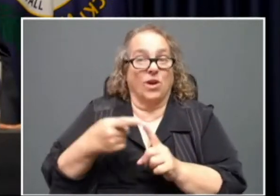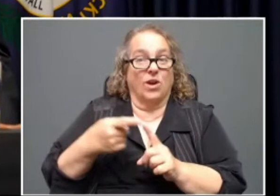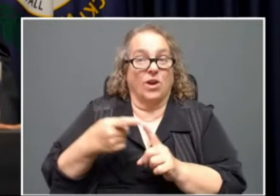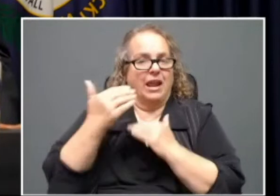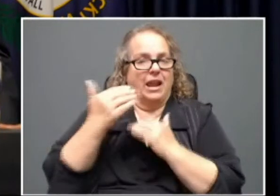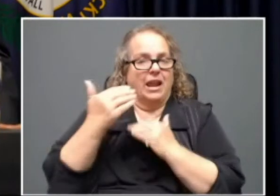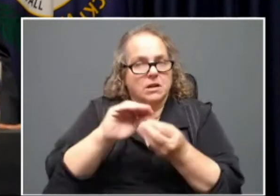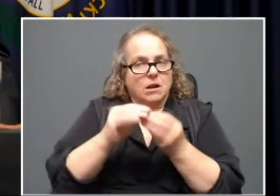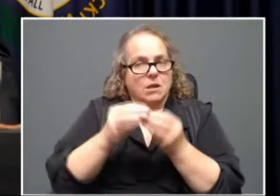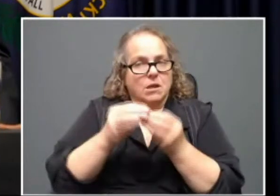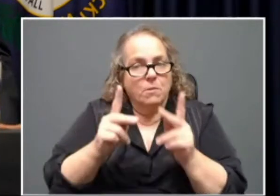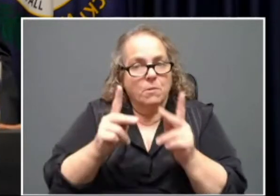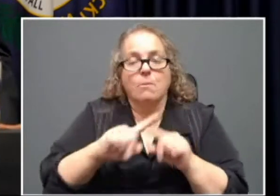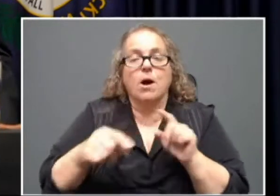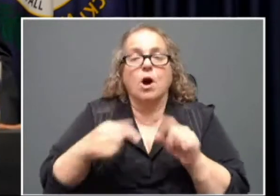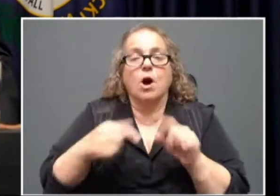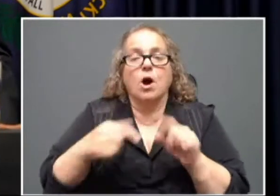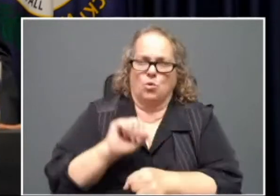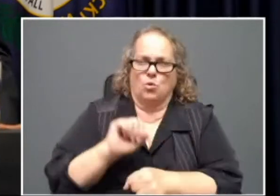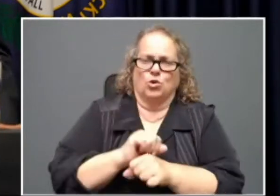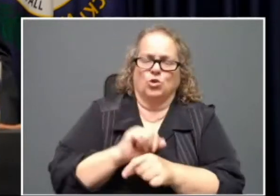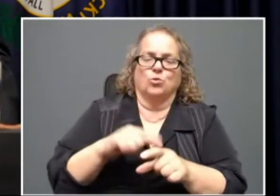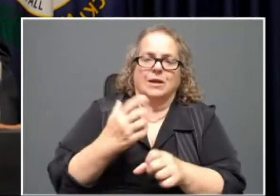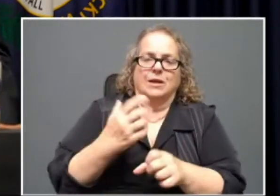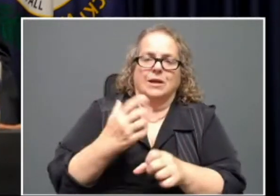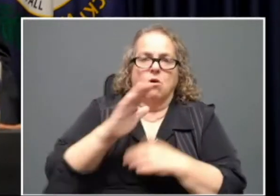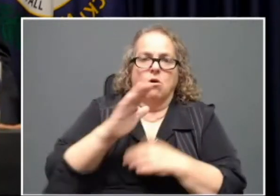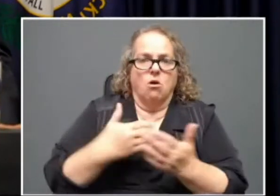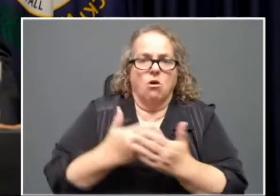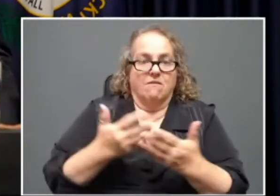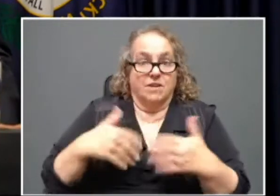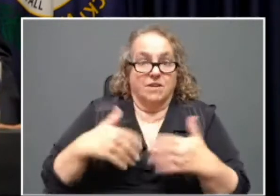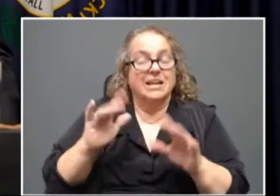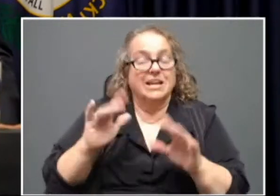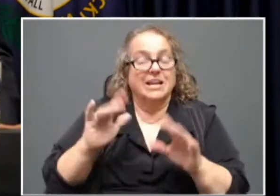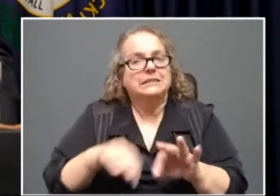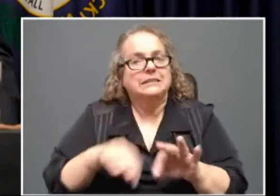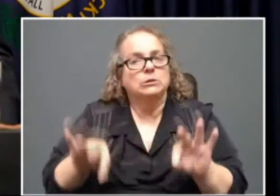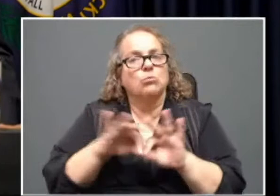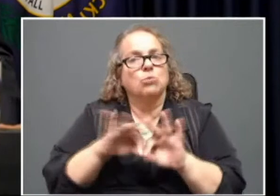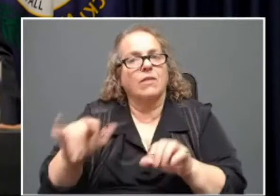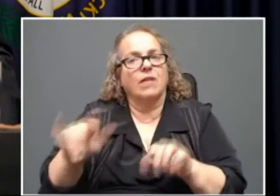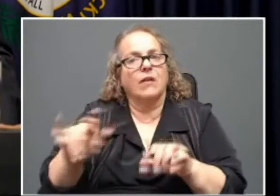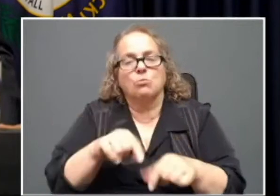we're working to get all of it done. It is important that they report each one.